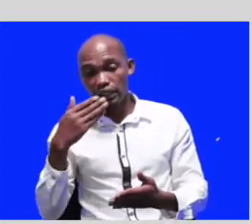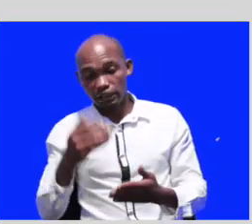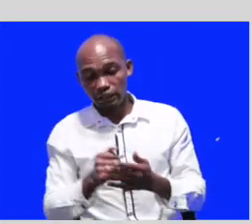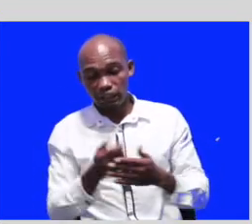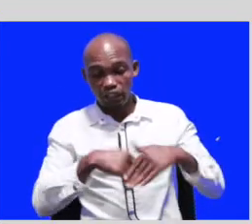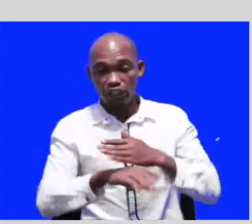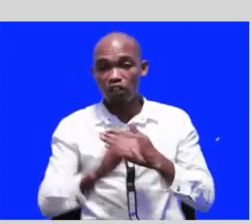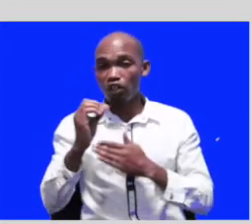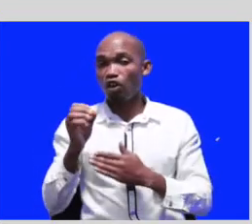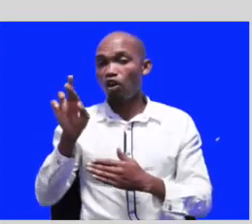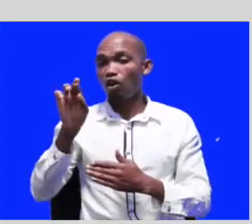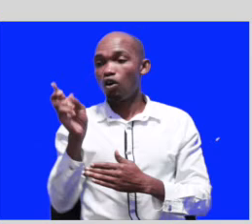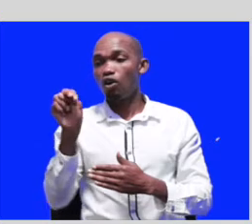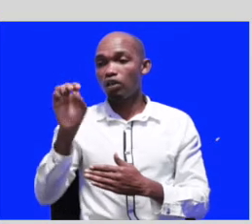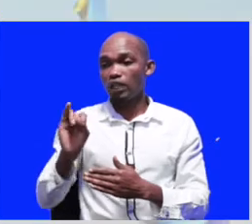from these polymers.